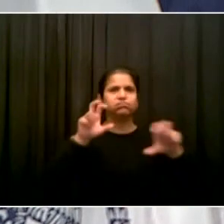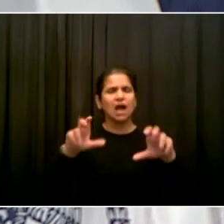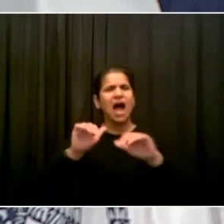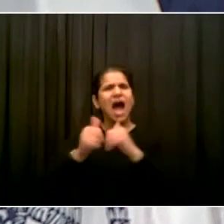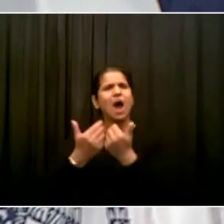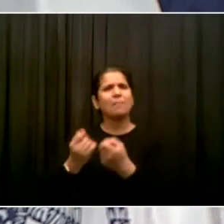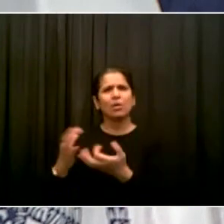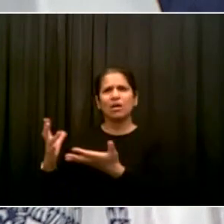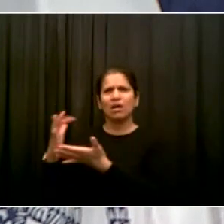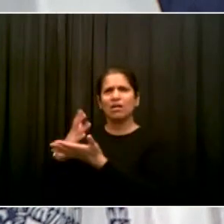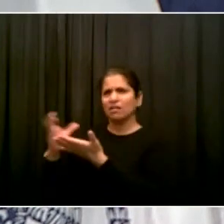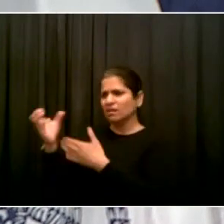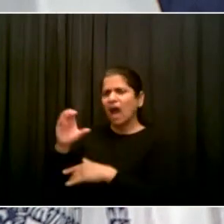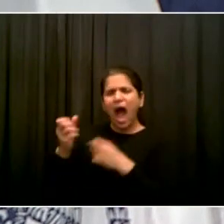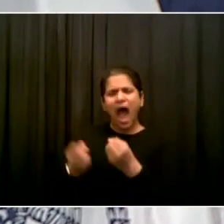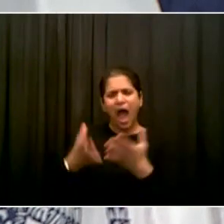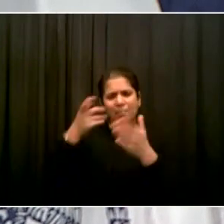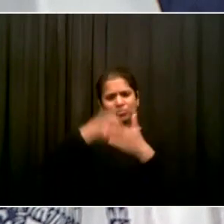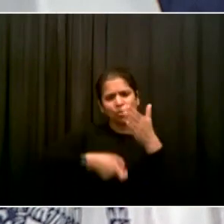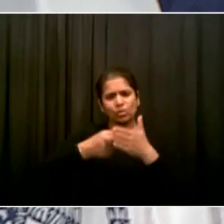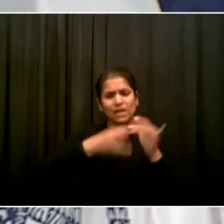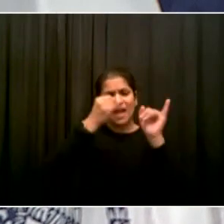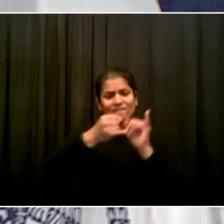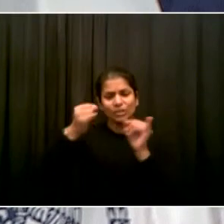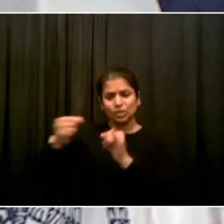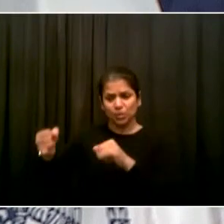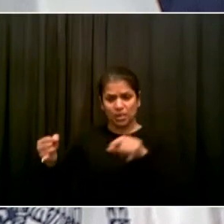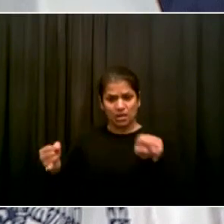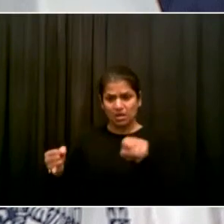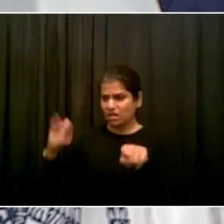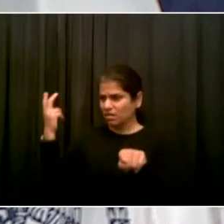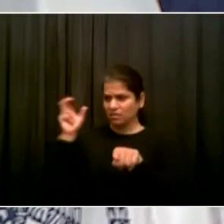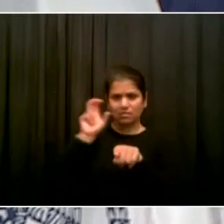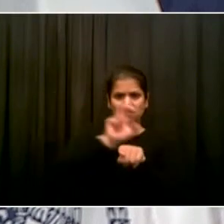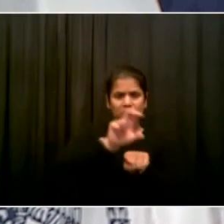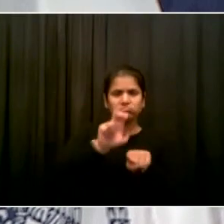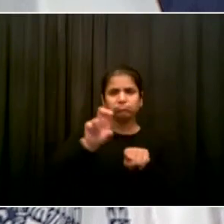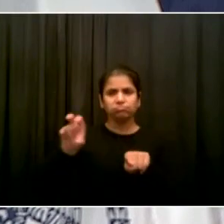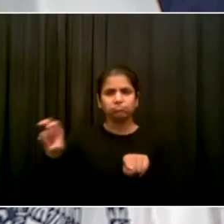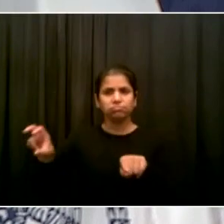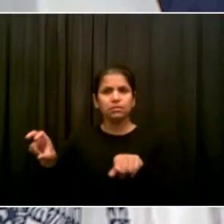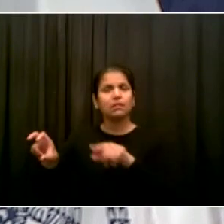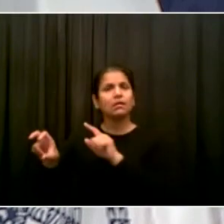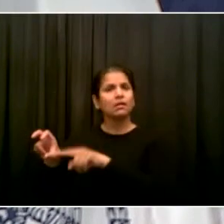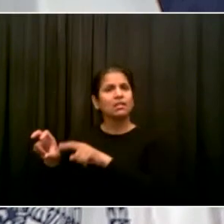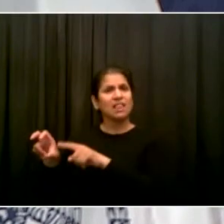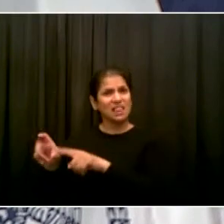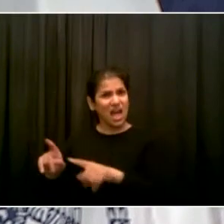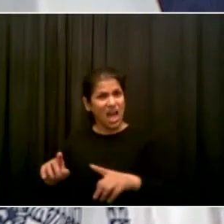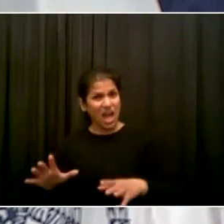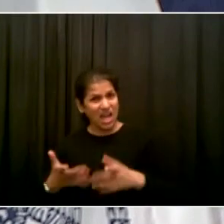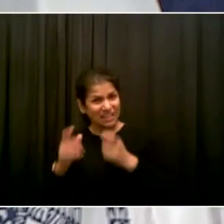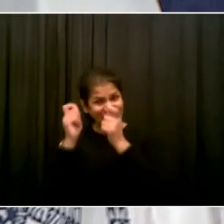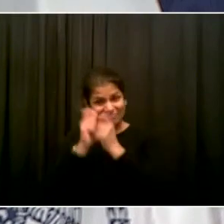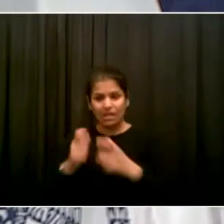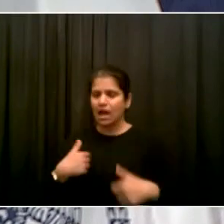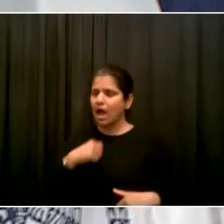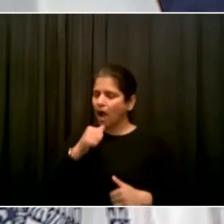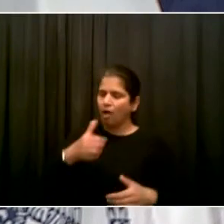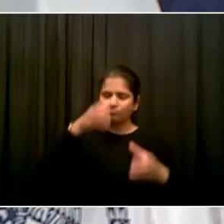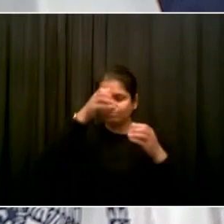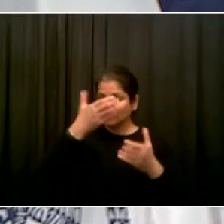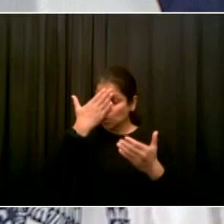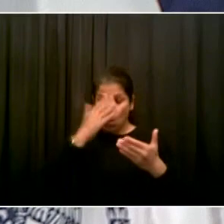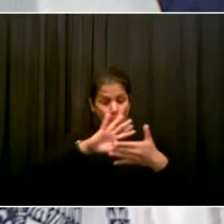relief? I don't have all those details, and my team will follow up and will obviously get information from the legislature. What I'd say is how many